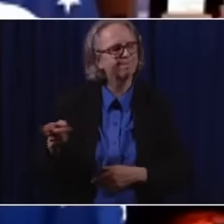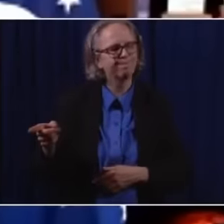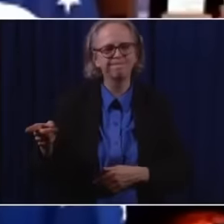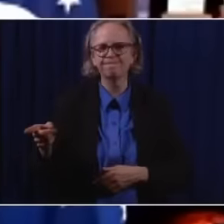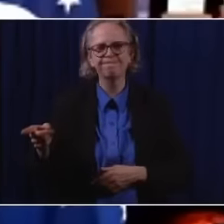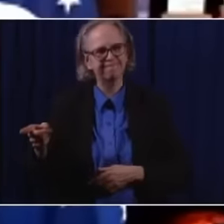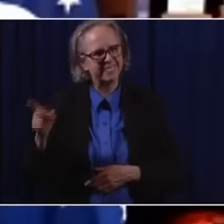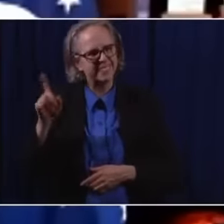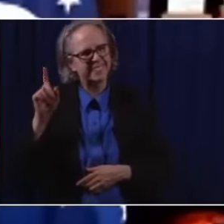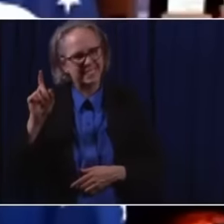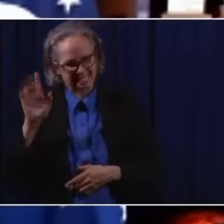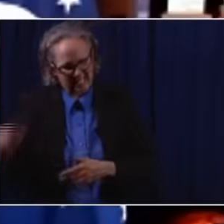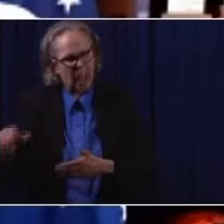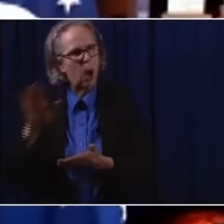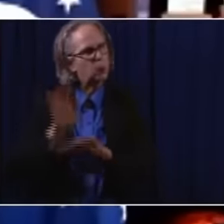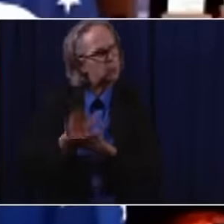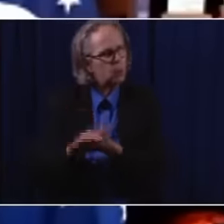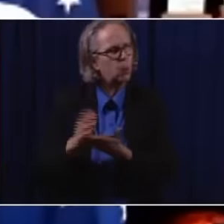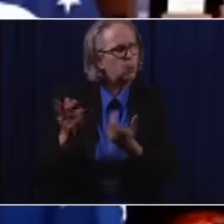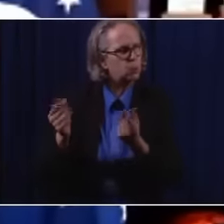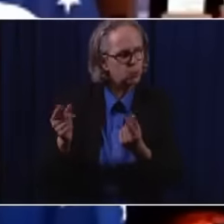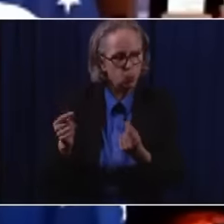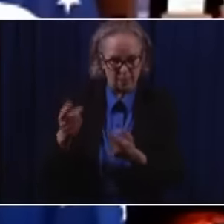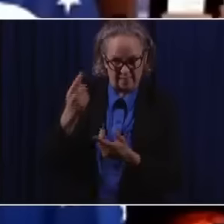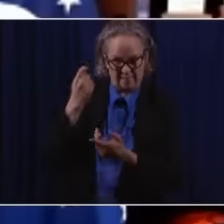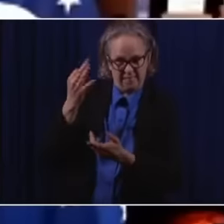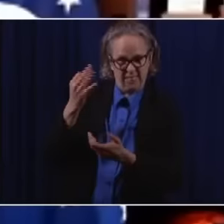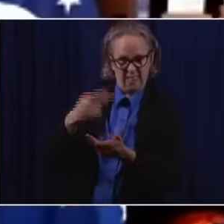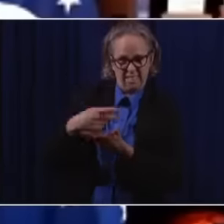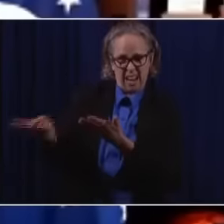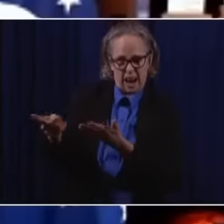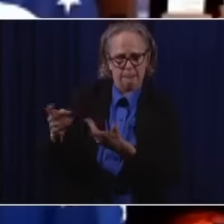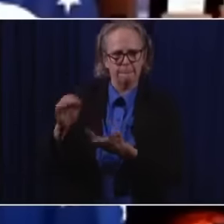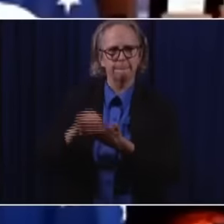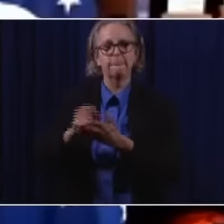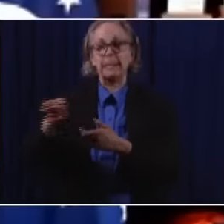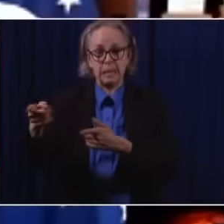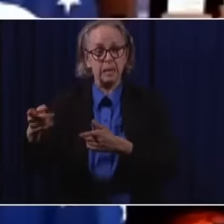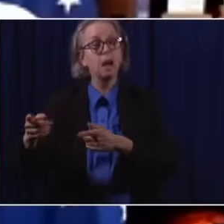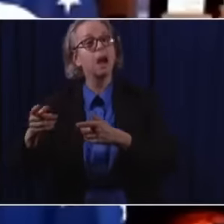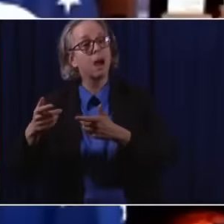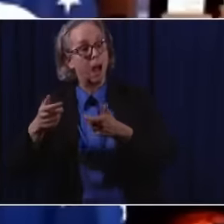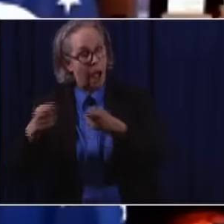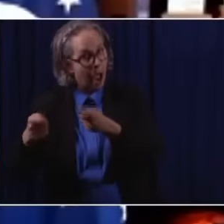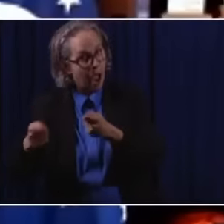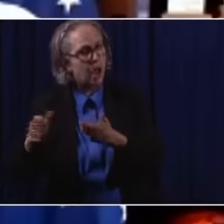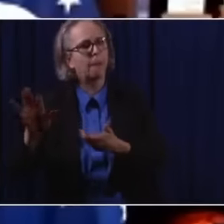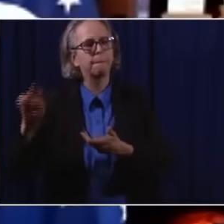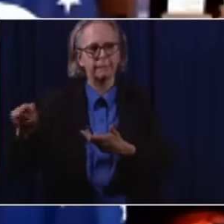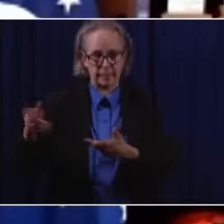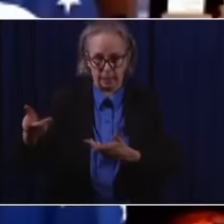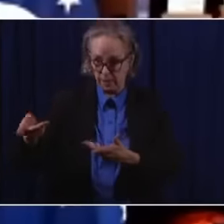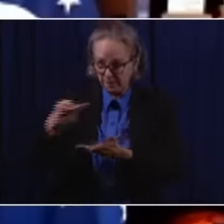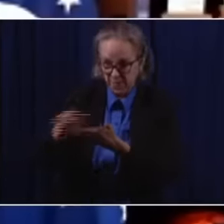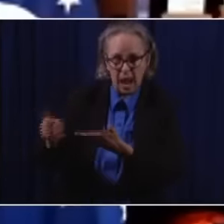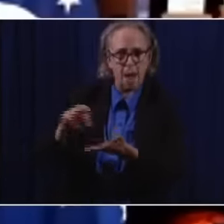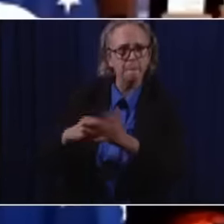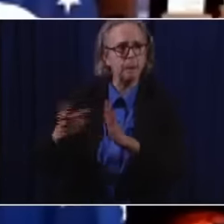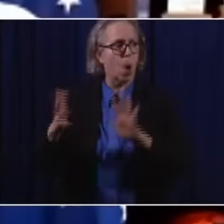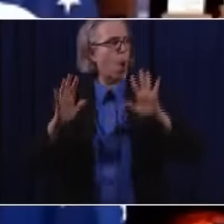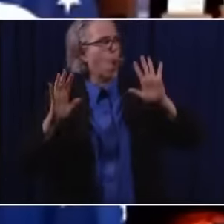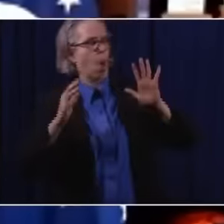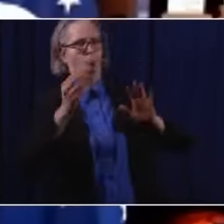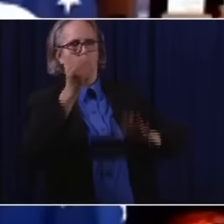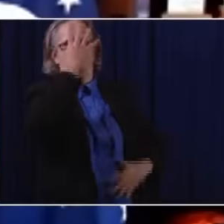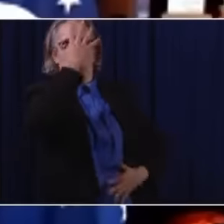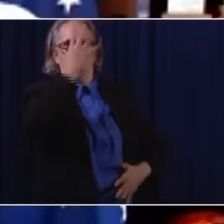schools did react well to the report that they were given. and that the report didn't lack a